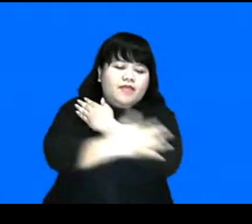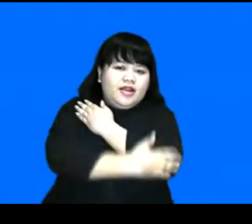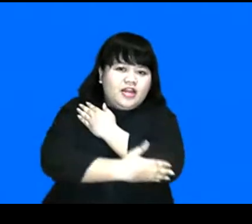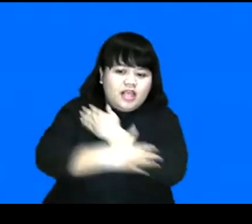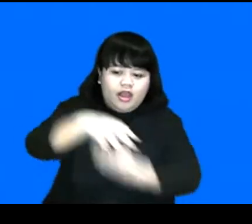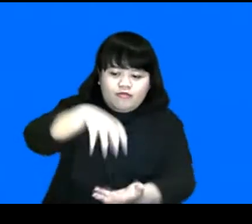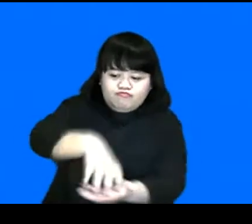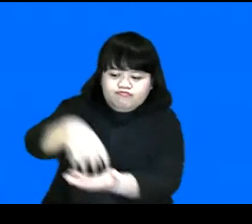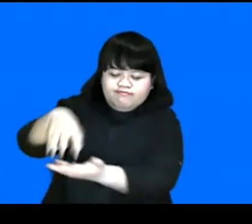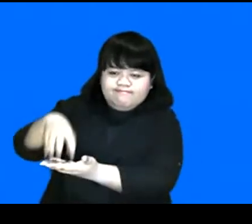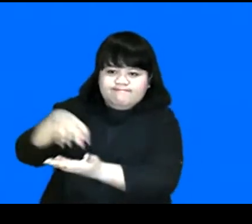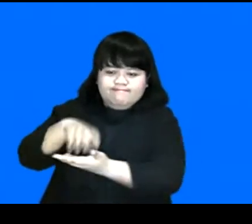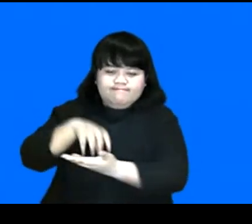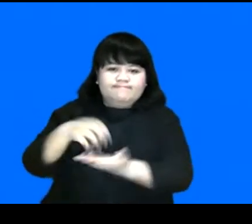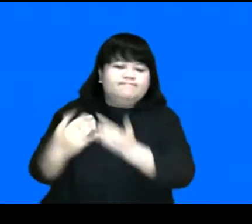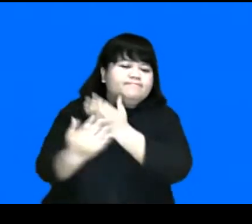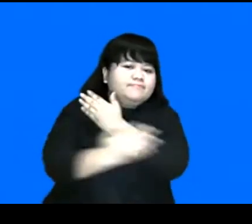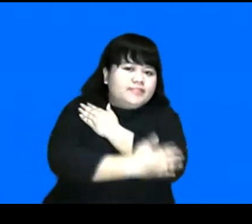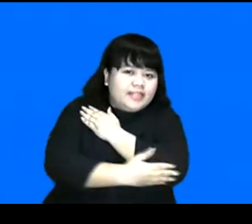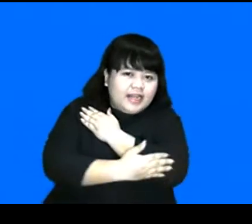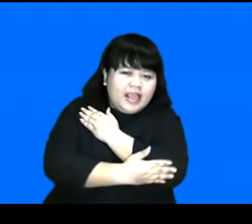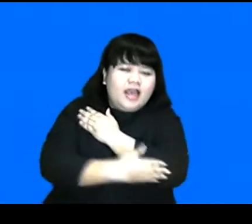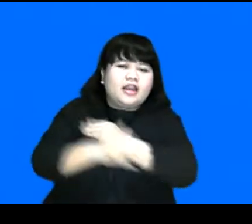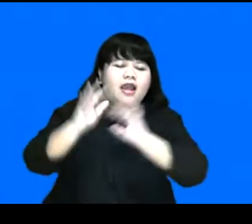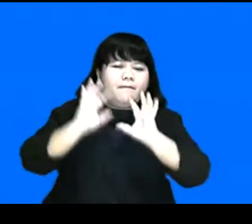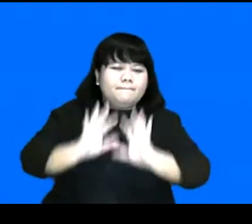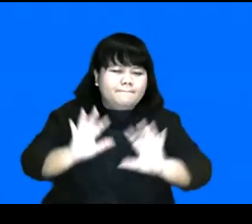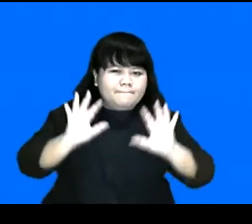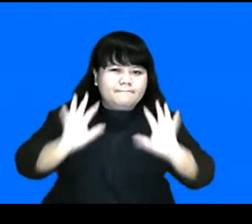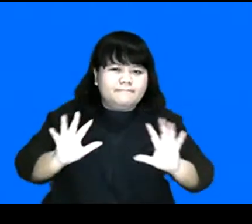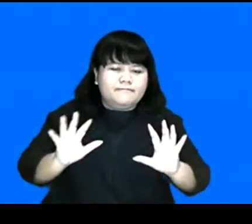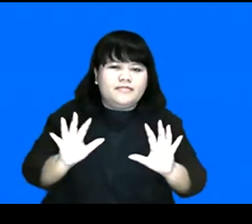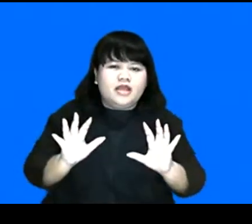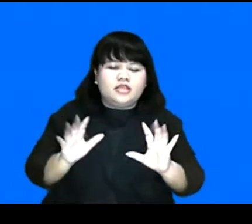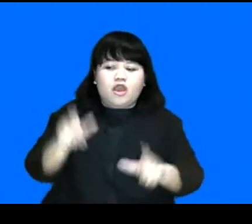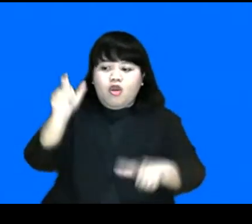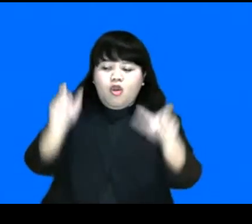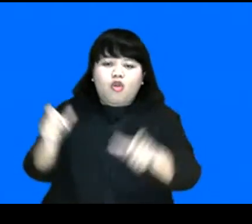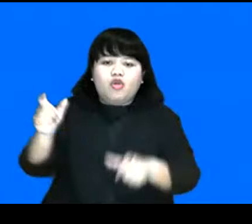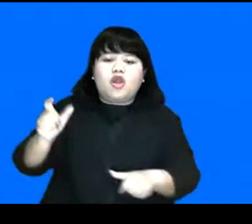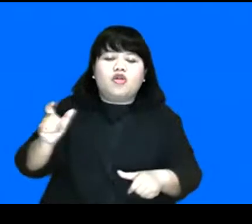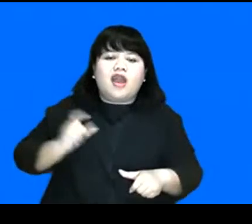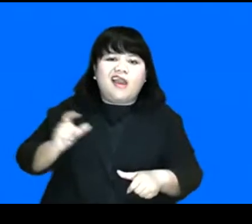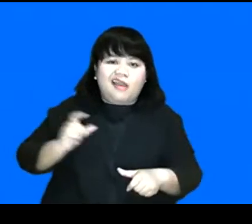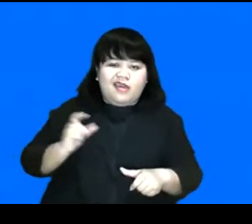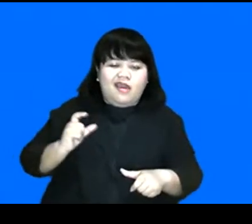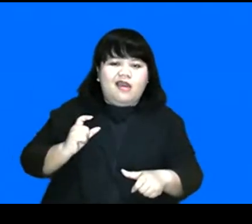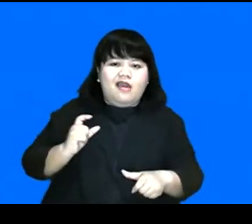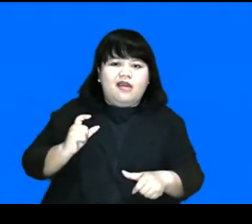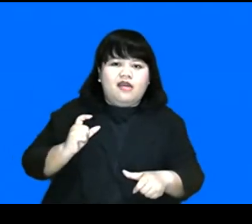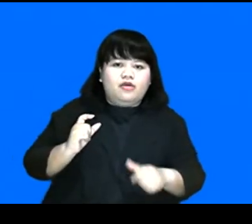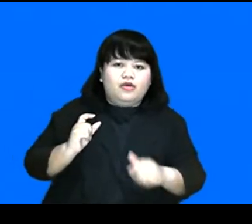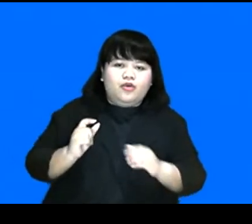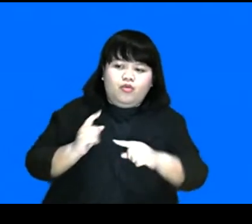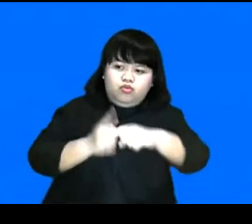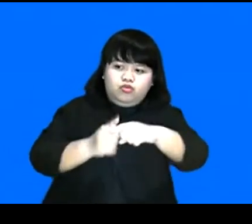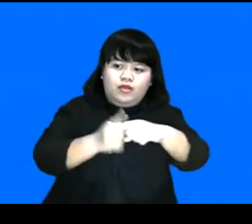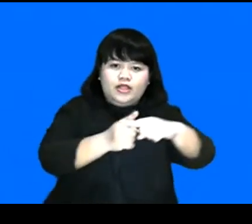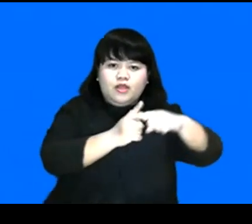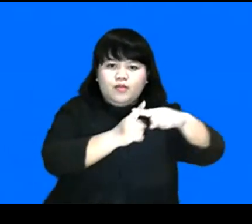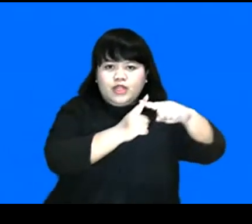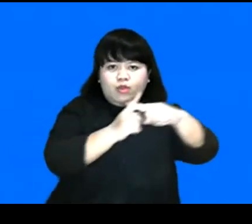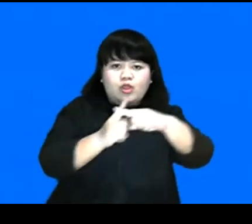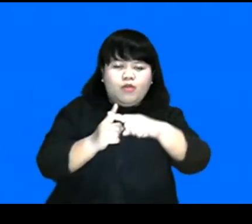many billionaires that have been created through the pandemic, whose wealth has just shot up in a kind of